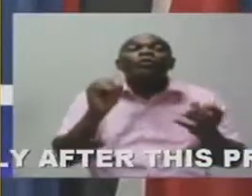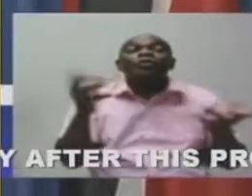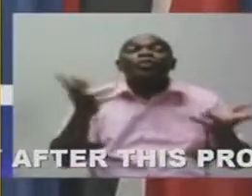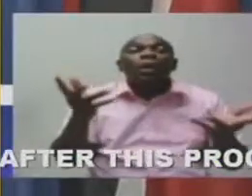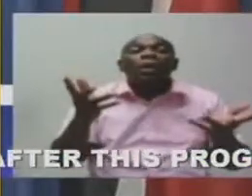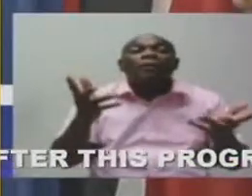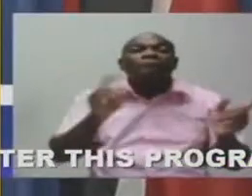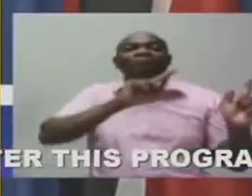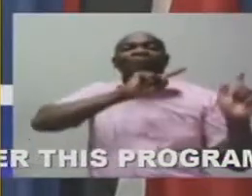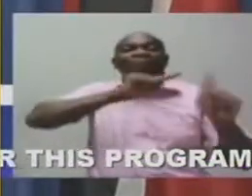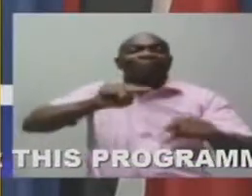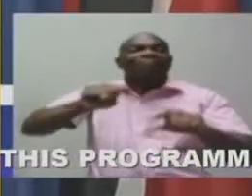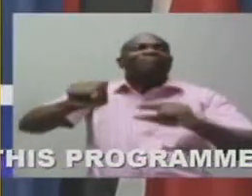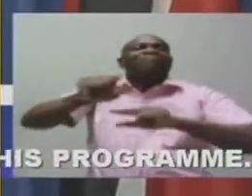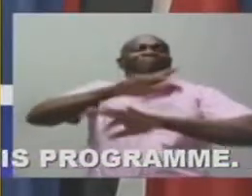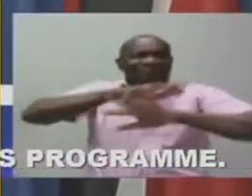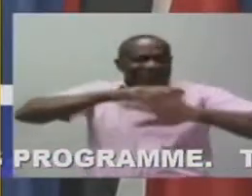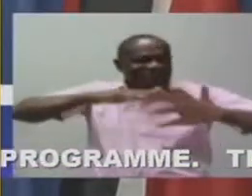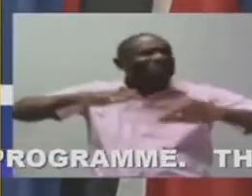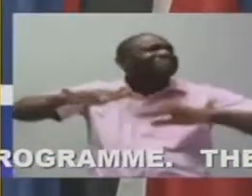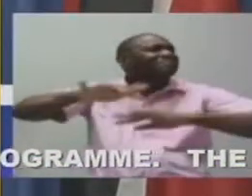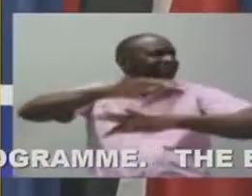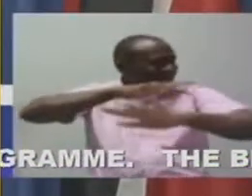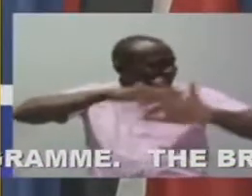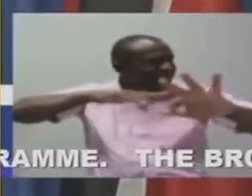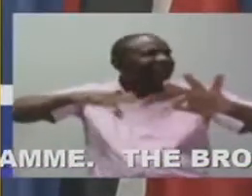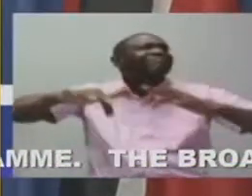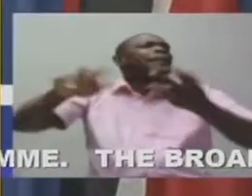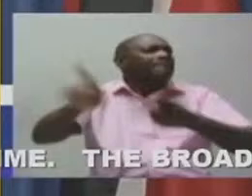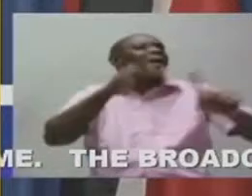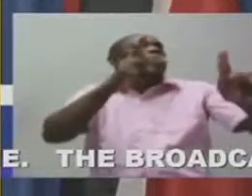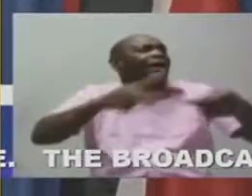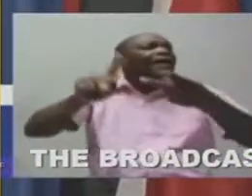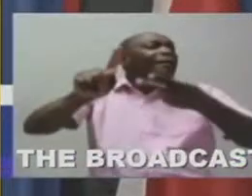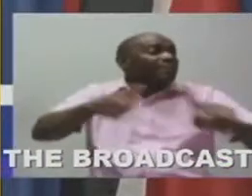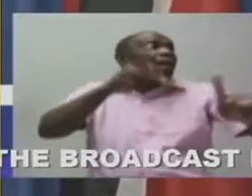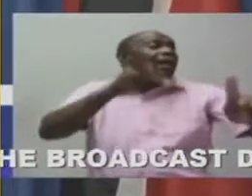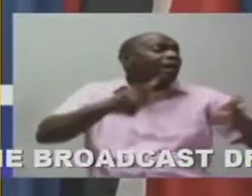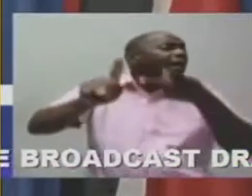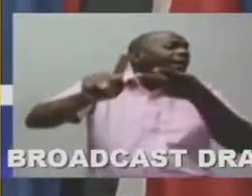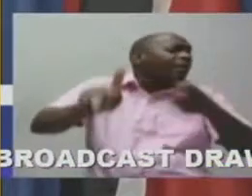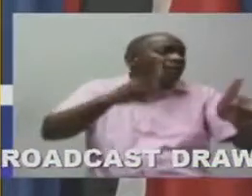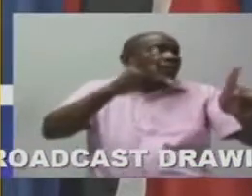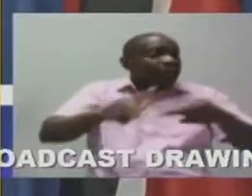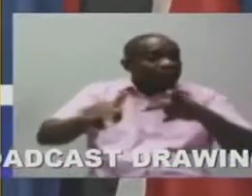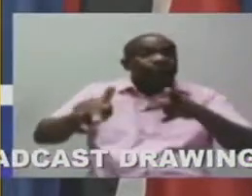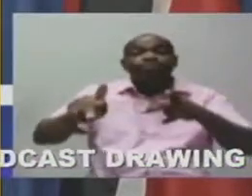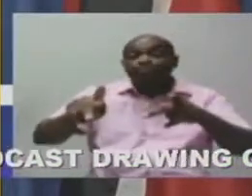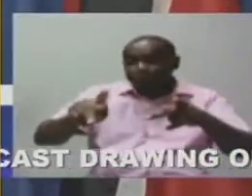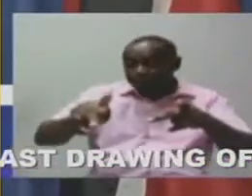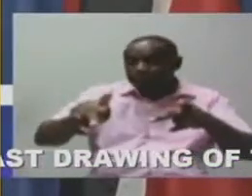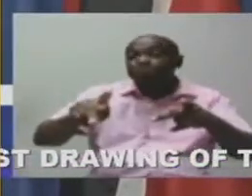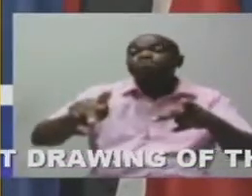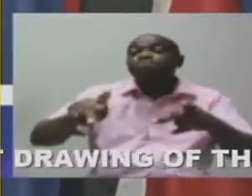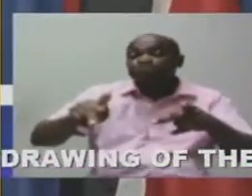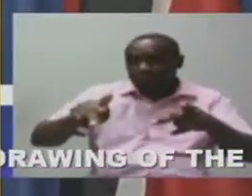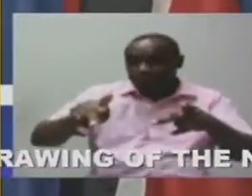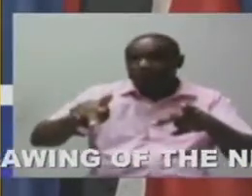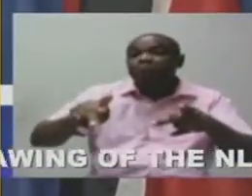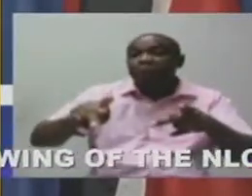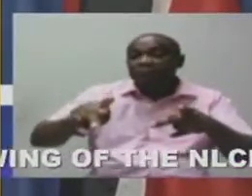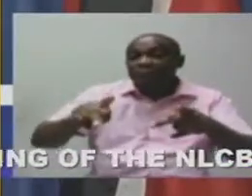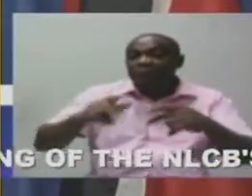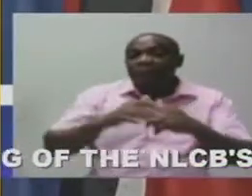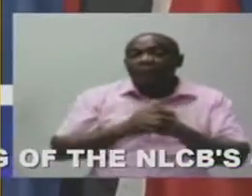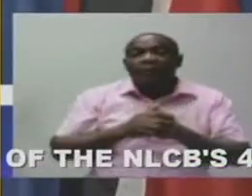coming together, crowding, and partying. Or, if not at the beach, it's after